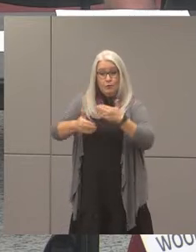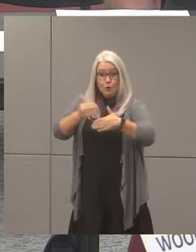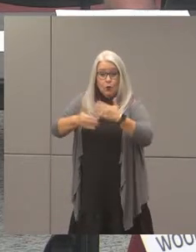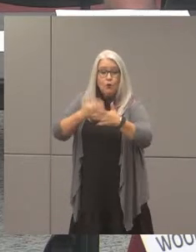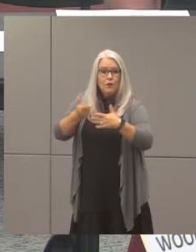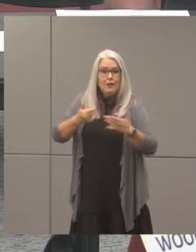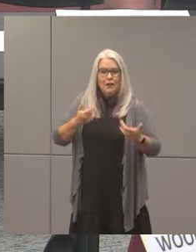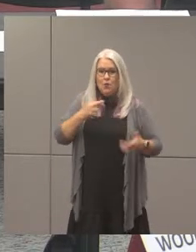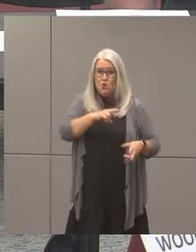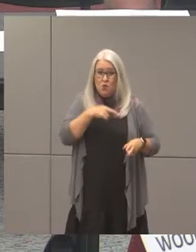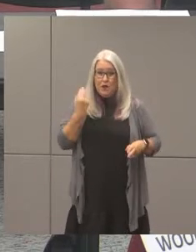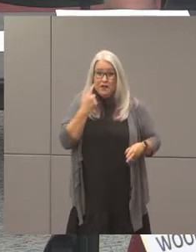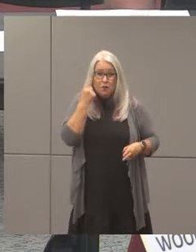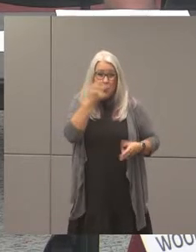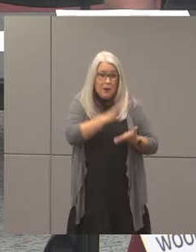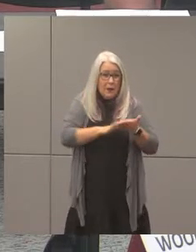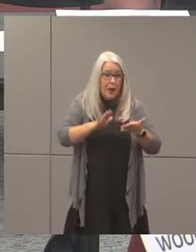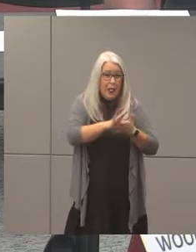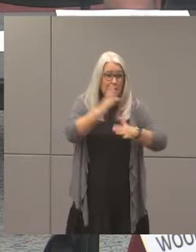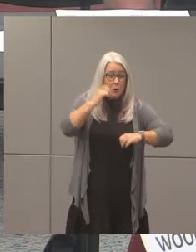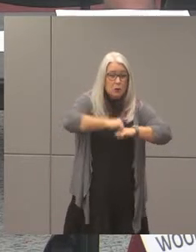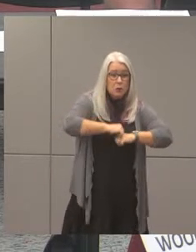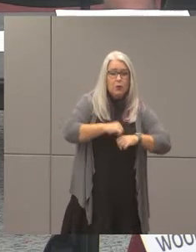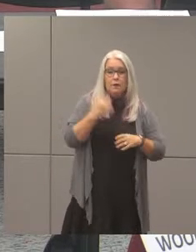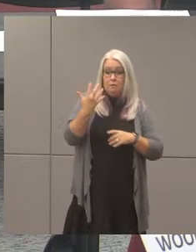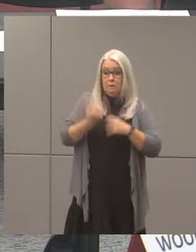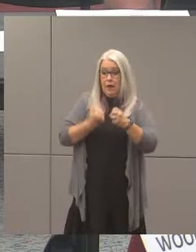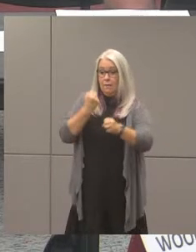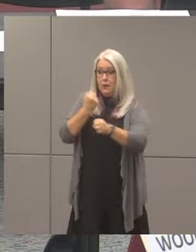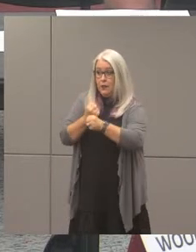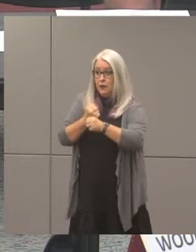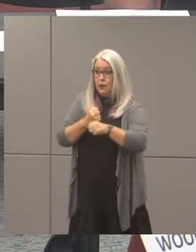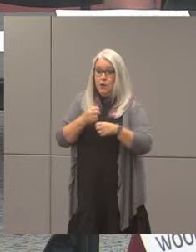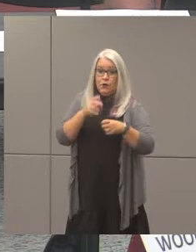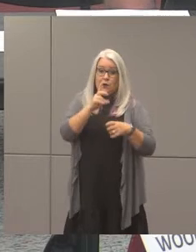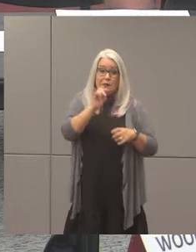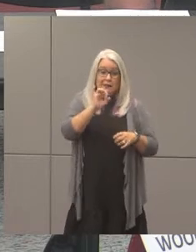college getting shut down. The 5-year deal